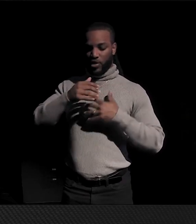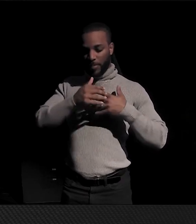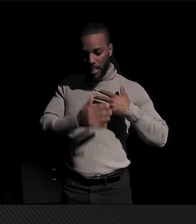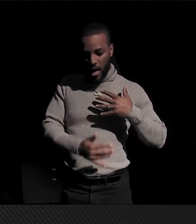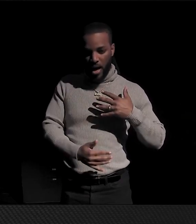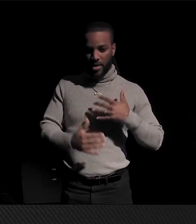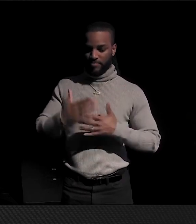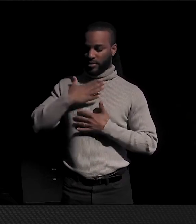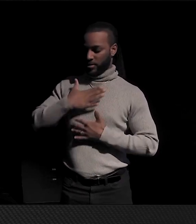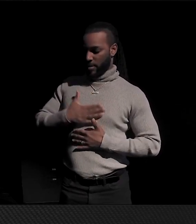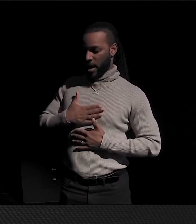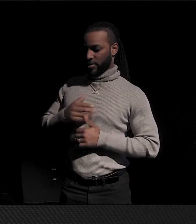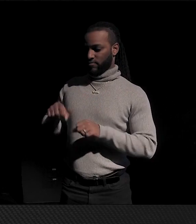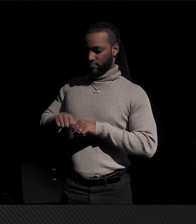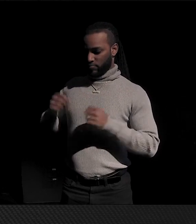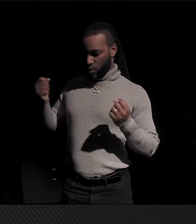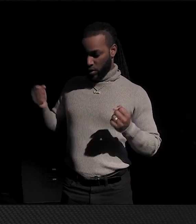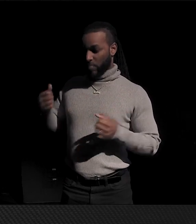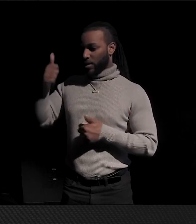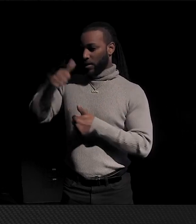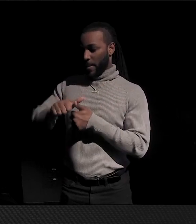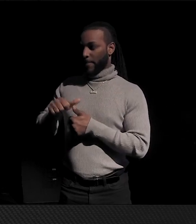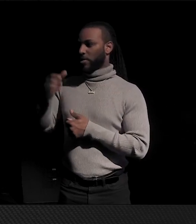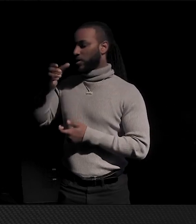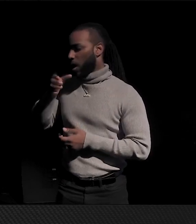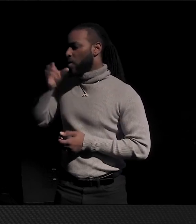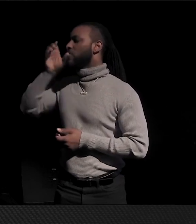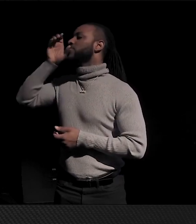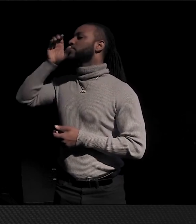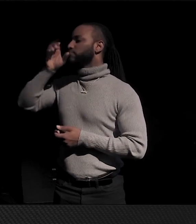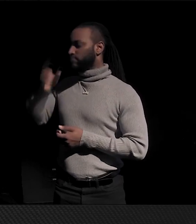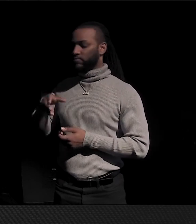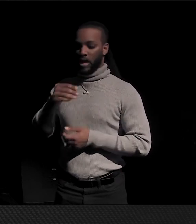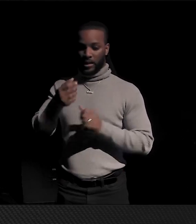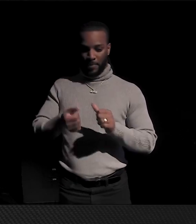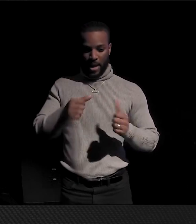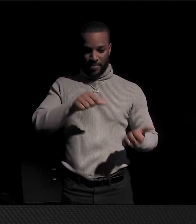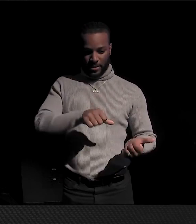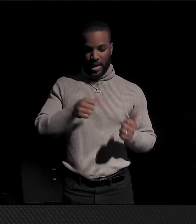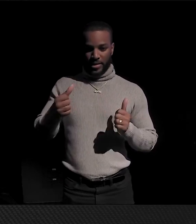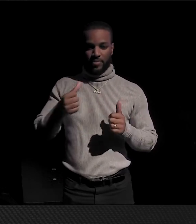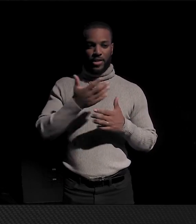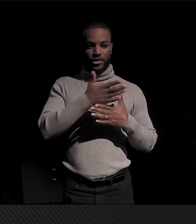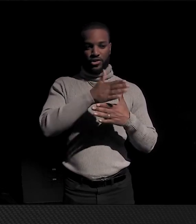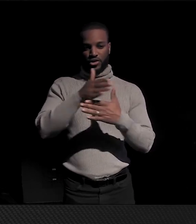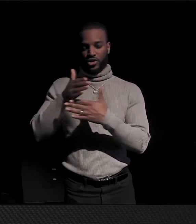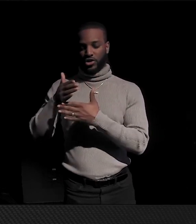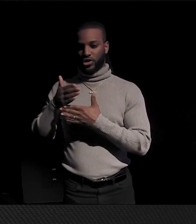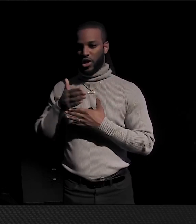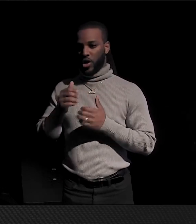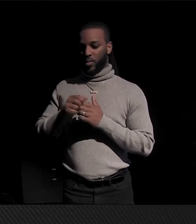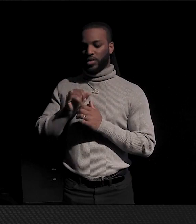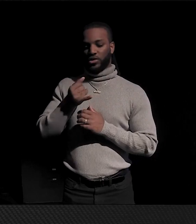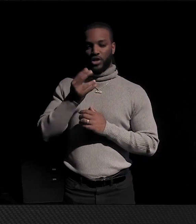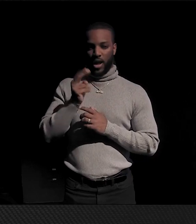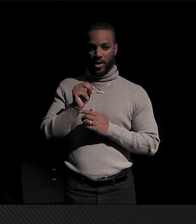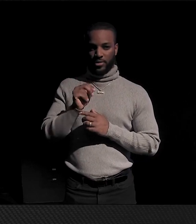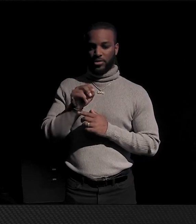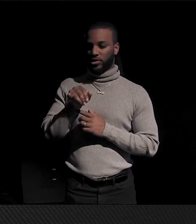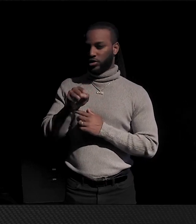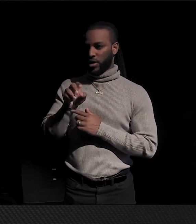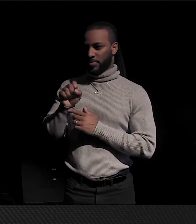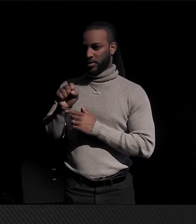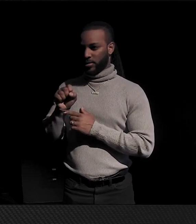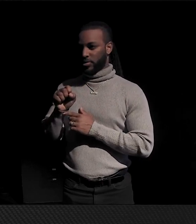broken. We remember the cup that he drank or the baptism that he was baptized with that he shares with John and James in that moment.